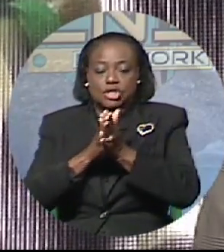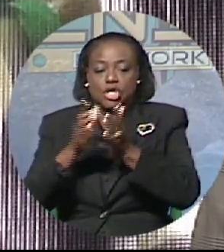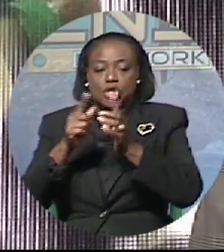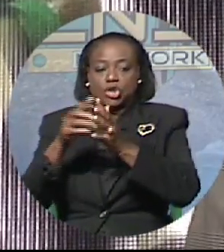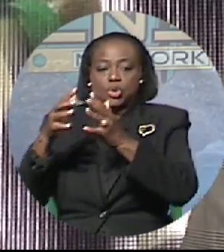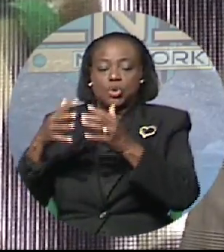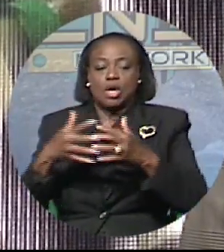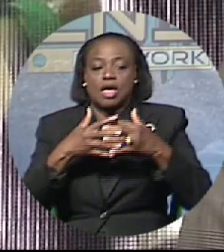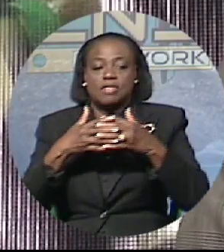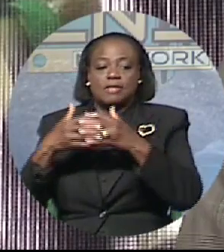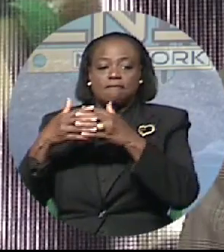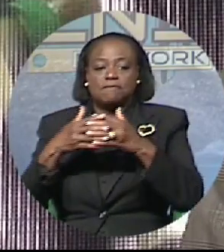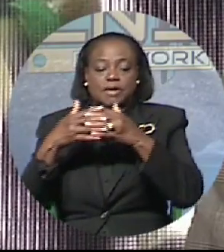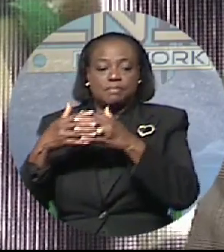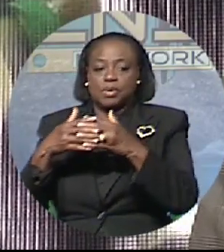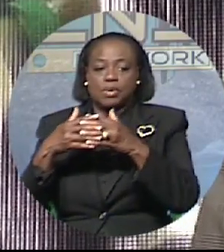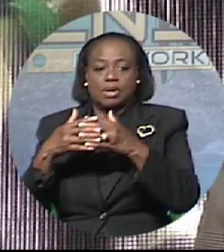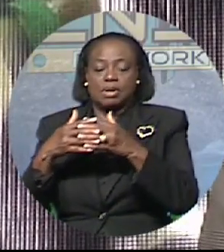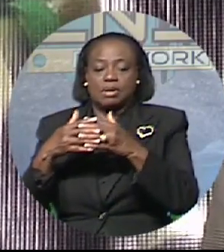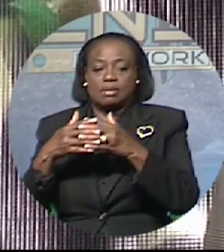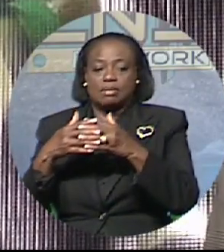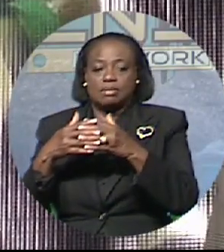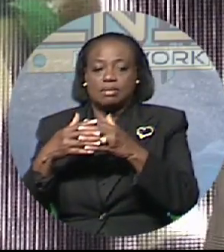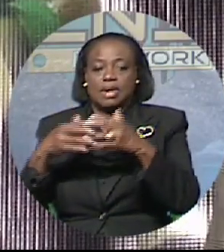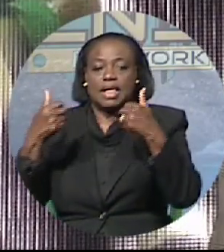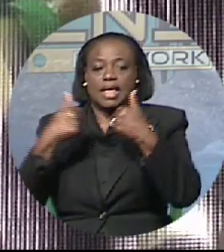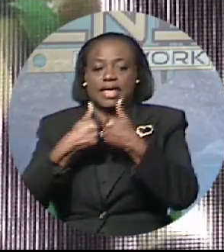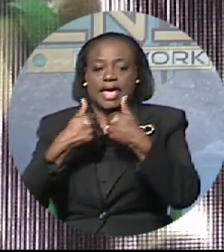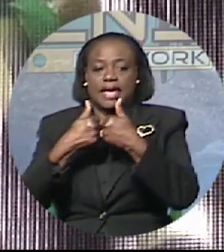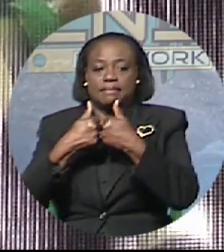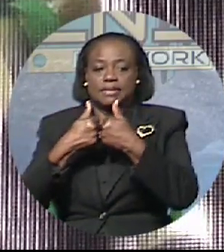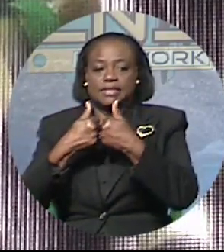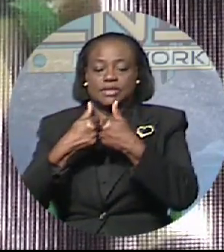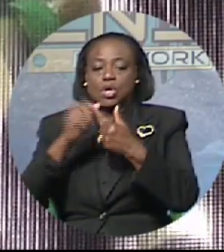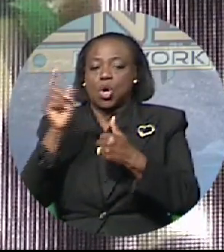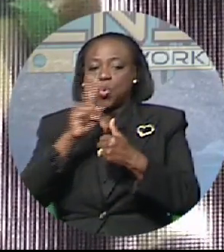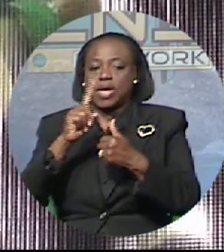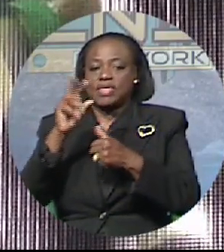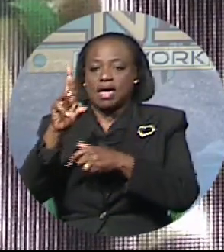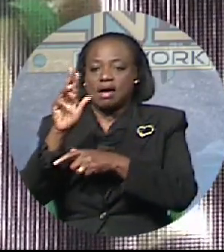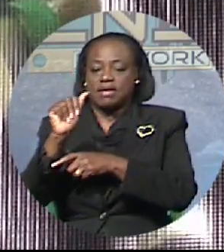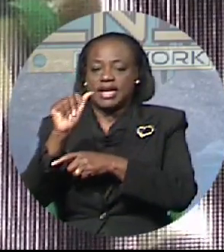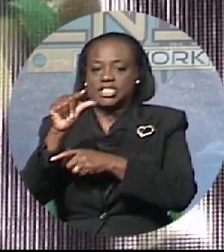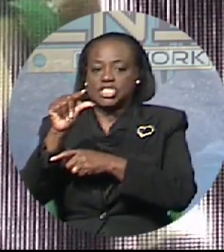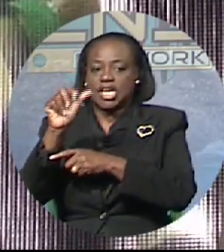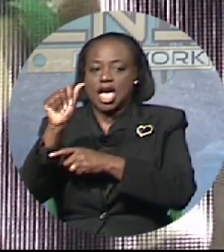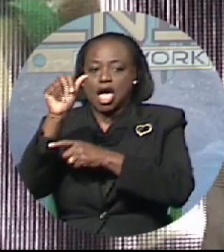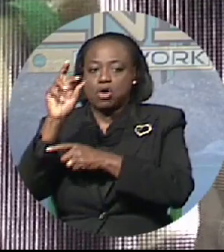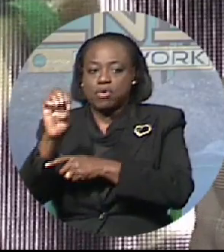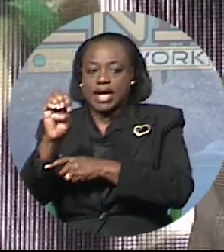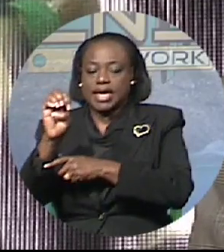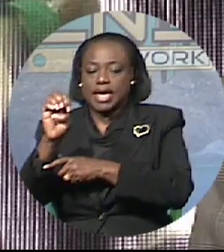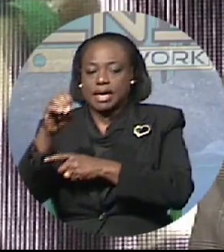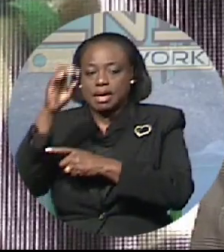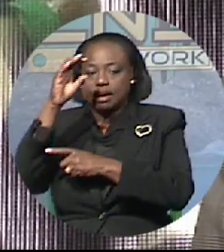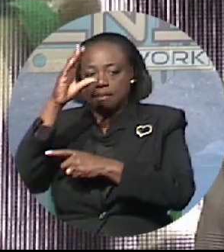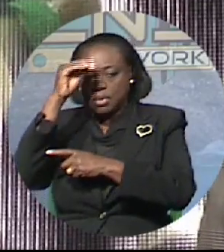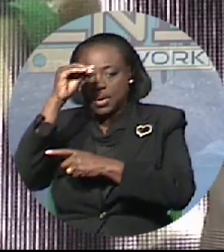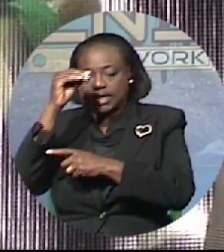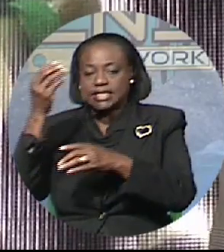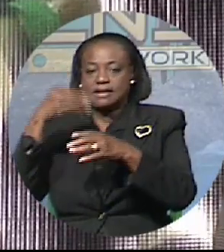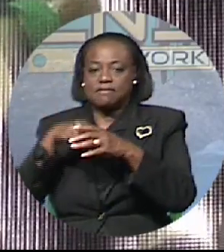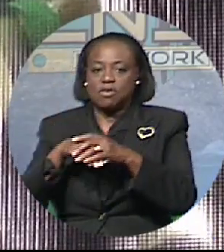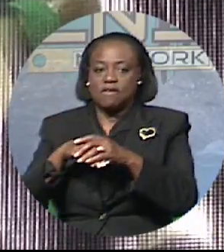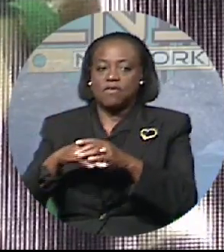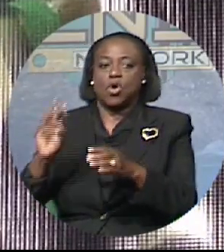football matches in which the Reggae Boys are involved. We know that we have a healthy population of Jamaicans here in the Bahamas and in